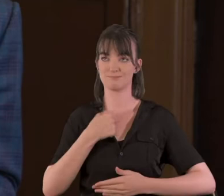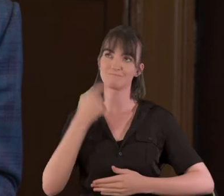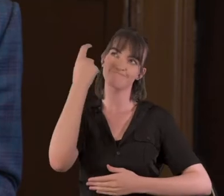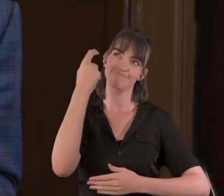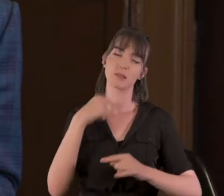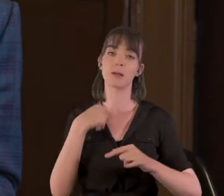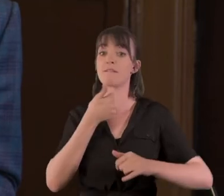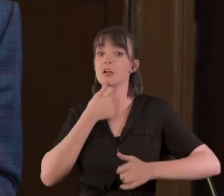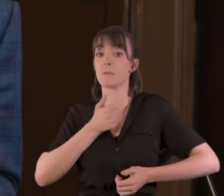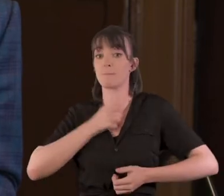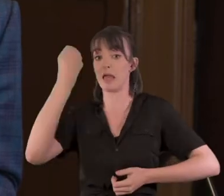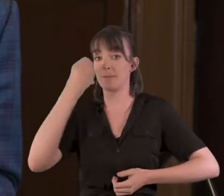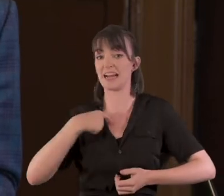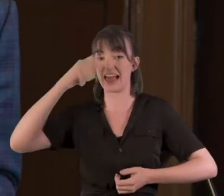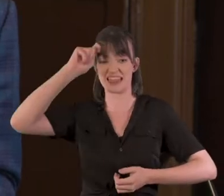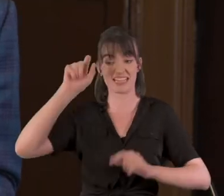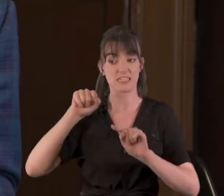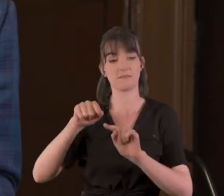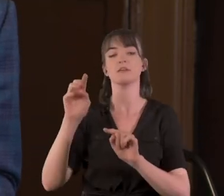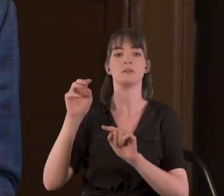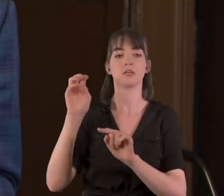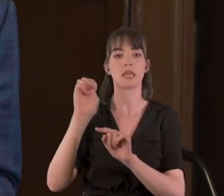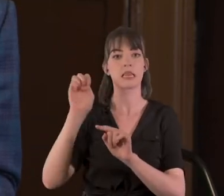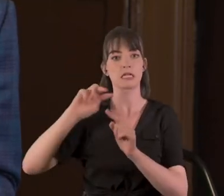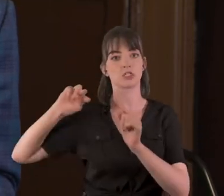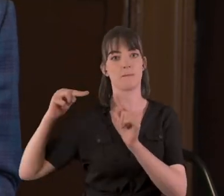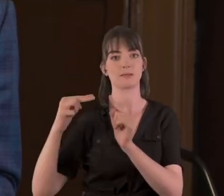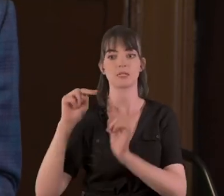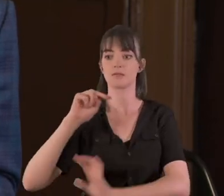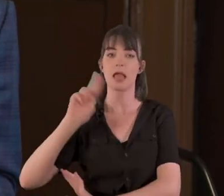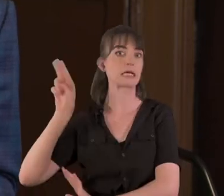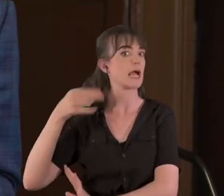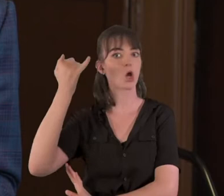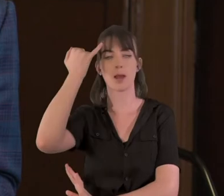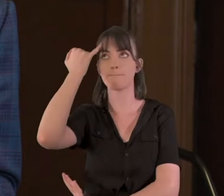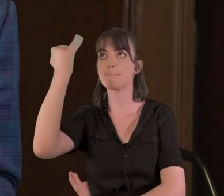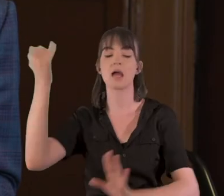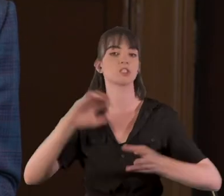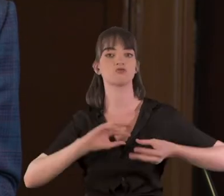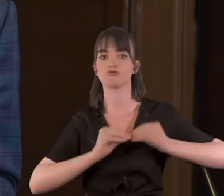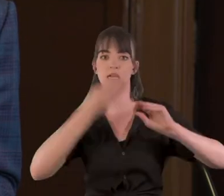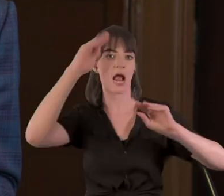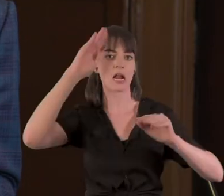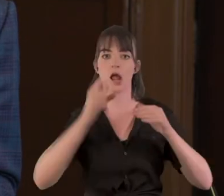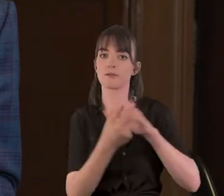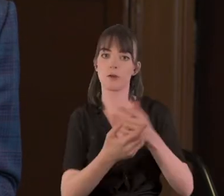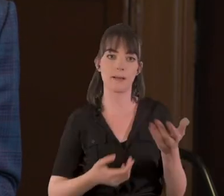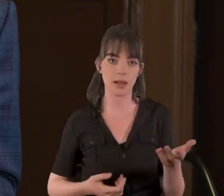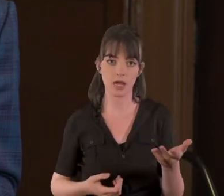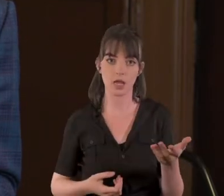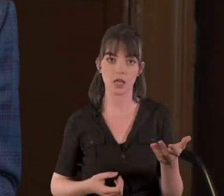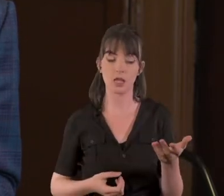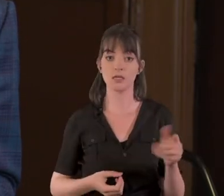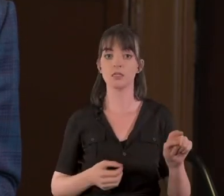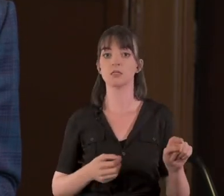point of view, unimaginable to create a republic. They had got they'd worked their way